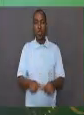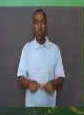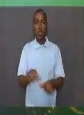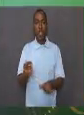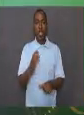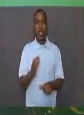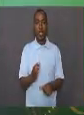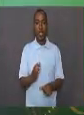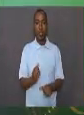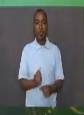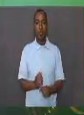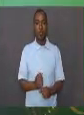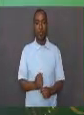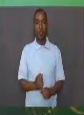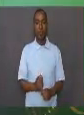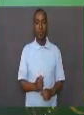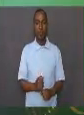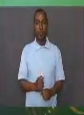safer to consume.